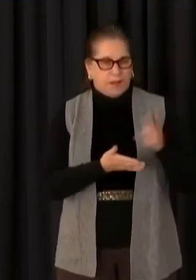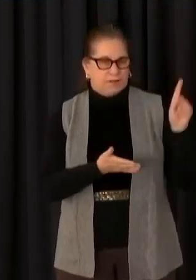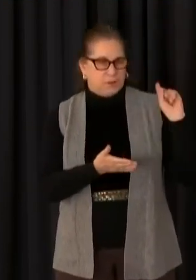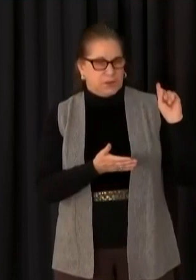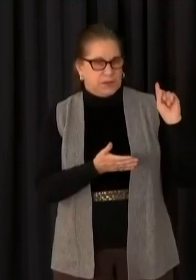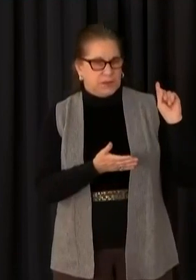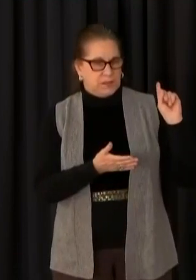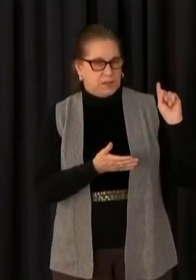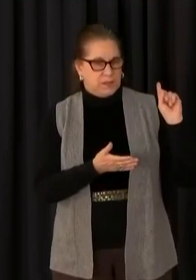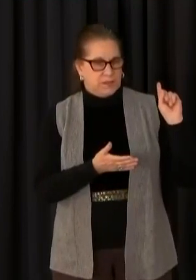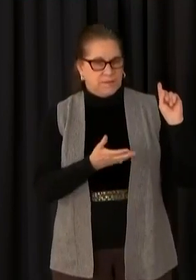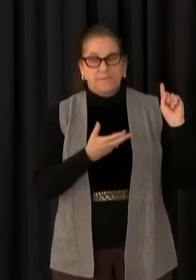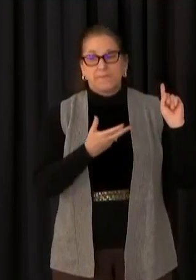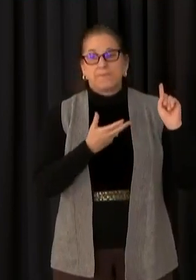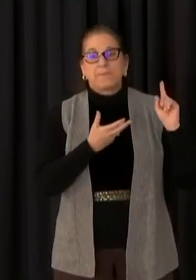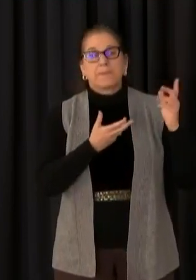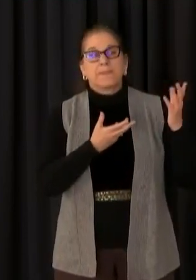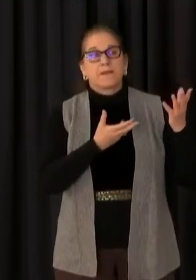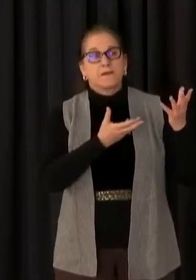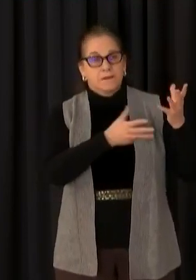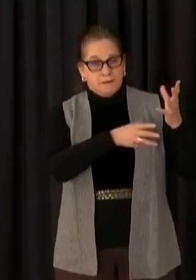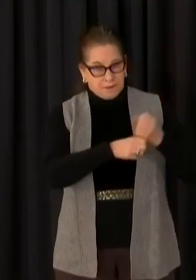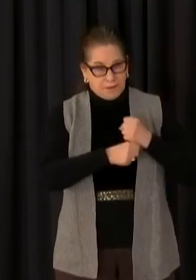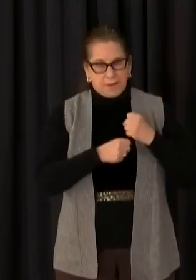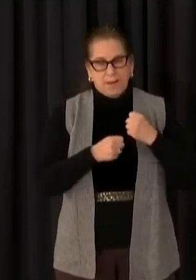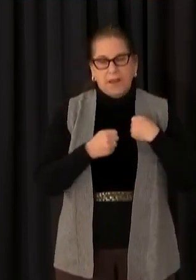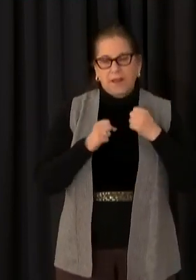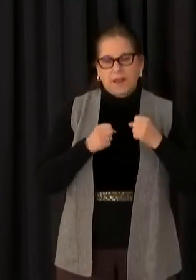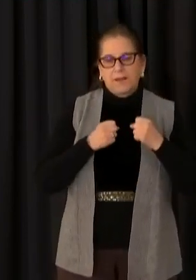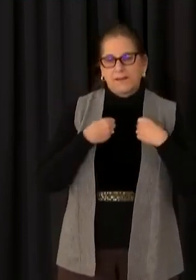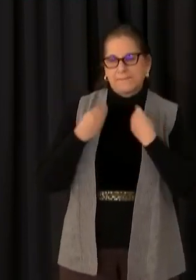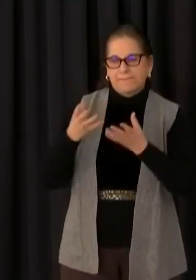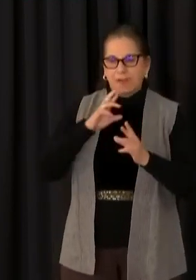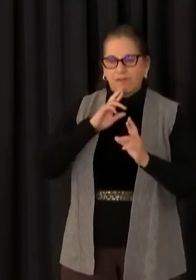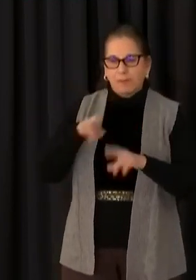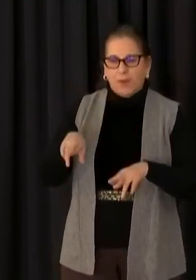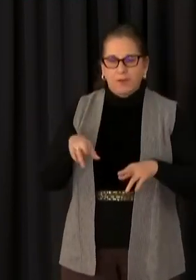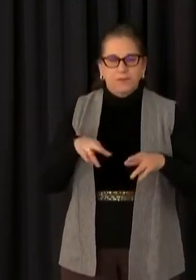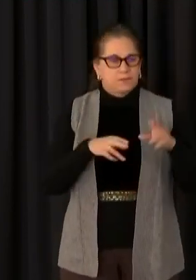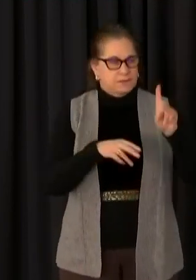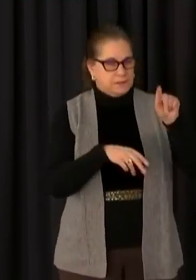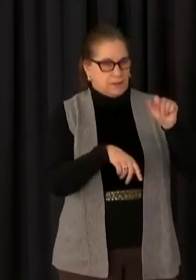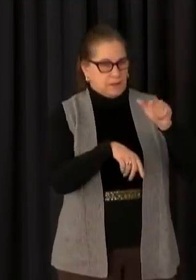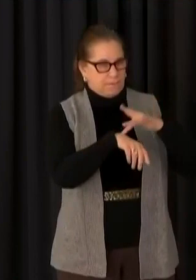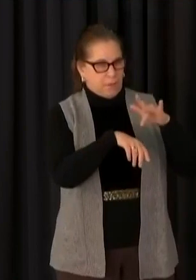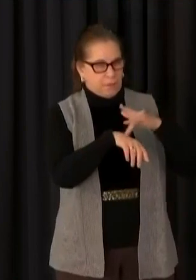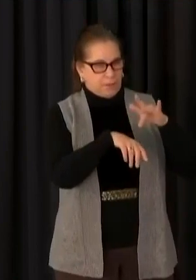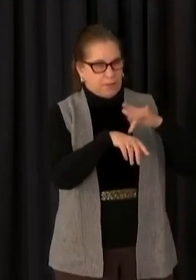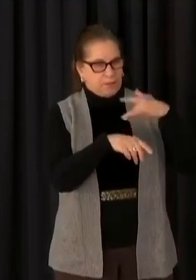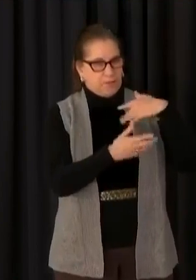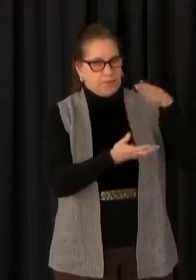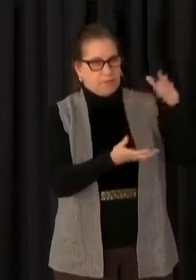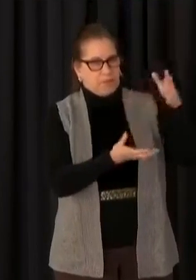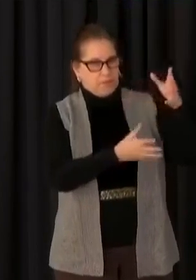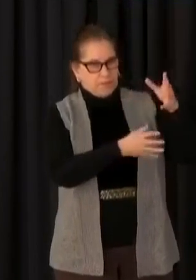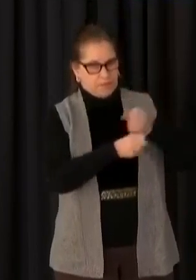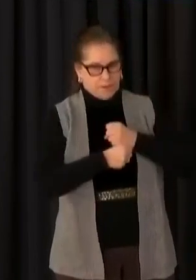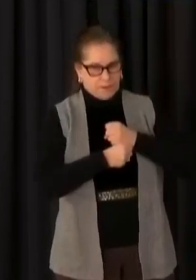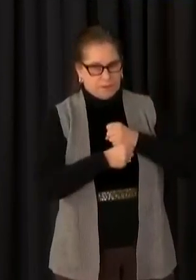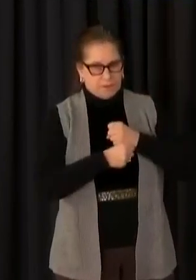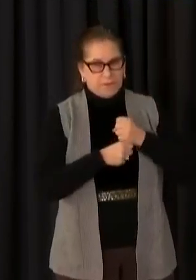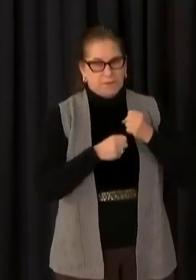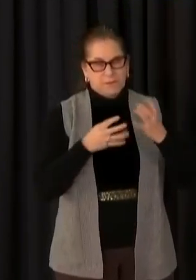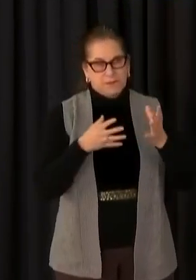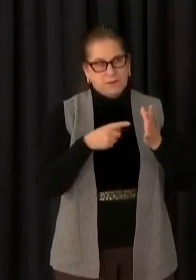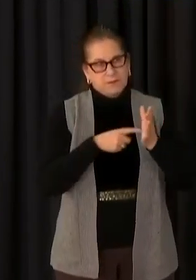to improve their reporting, we wanted to ensure that as we make that data available, we would be able to do it without so many caveats in terms